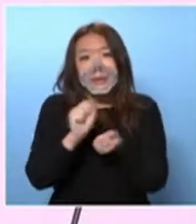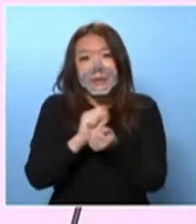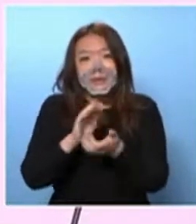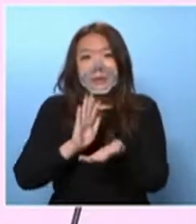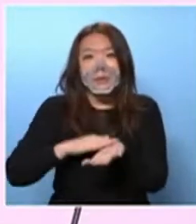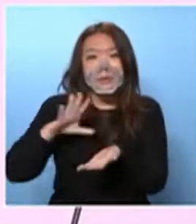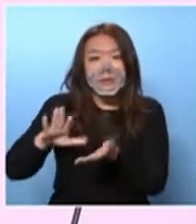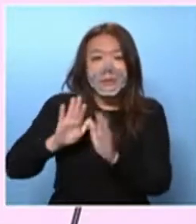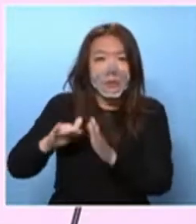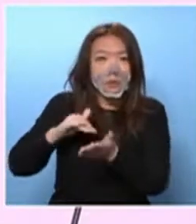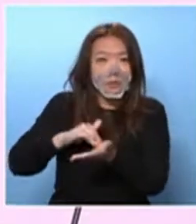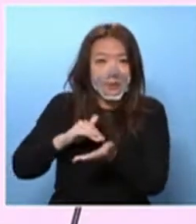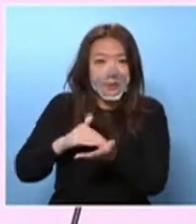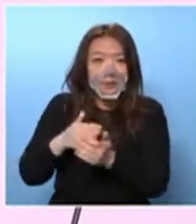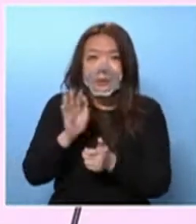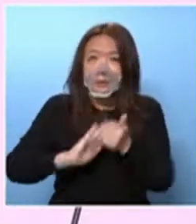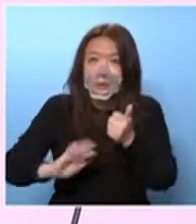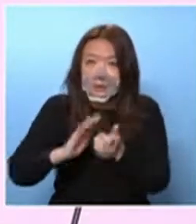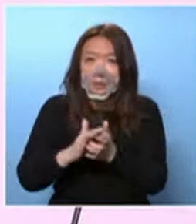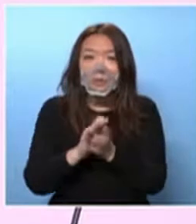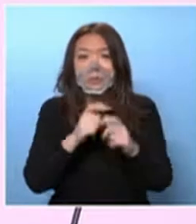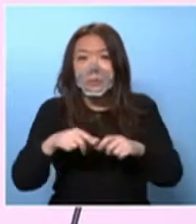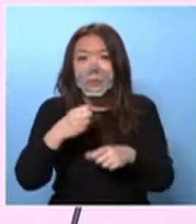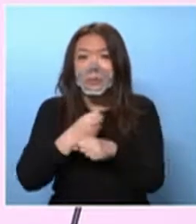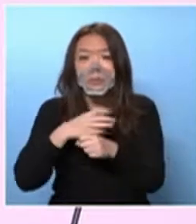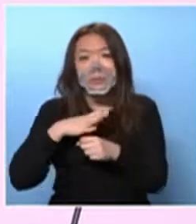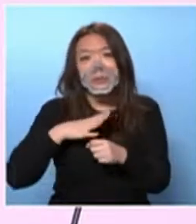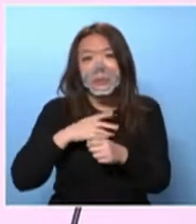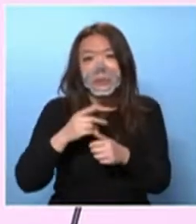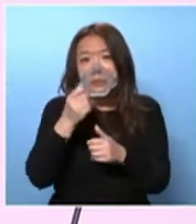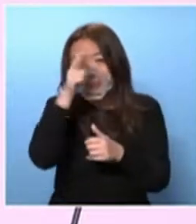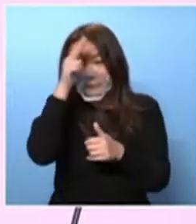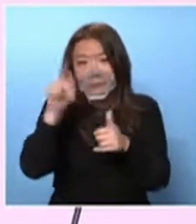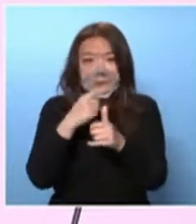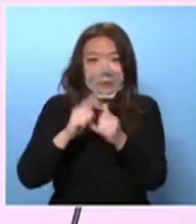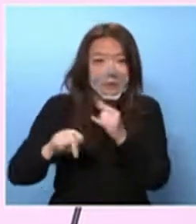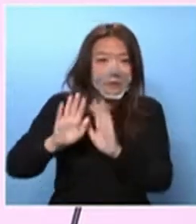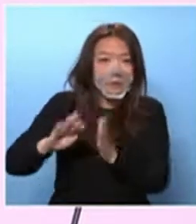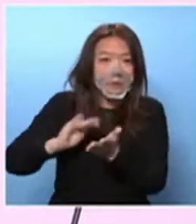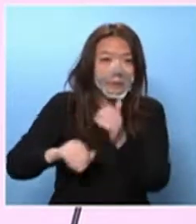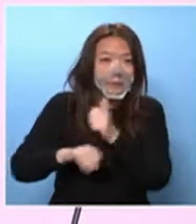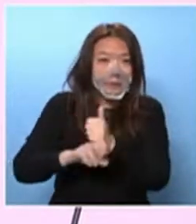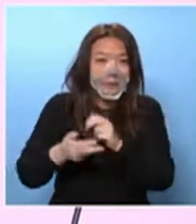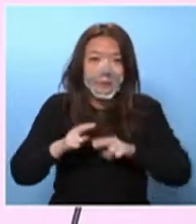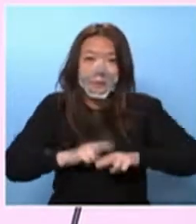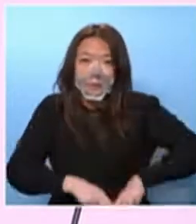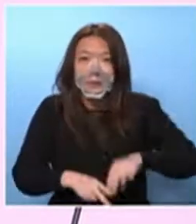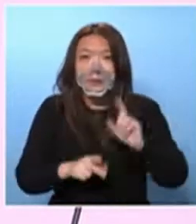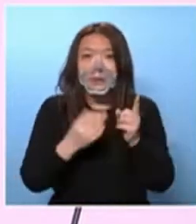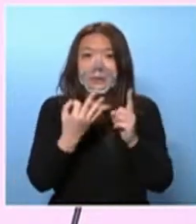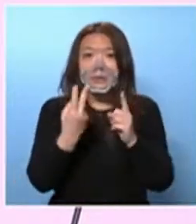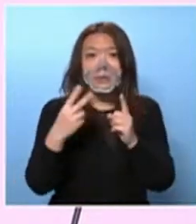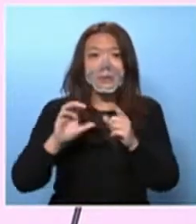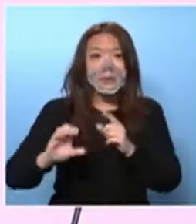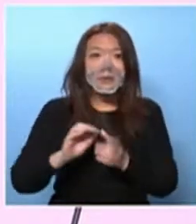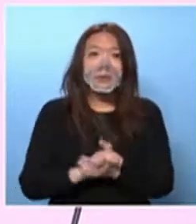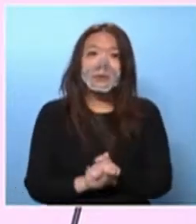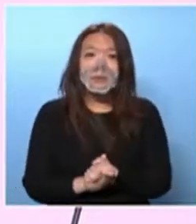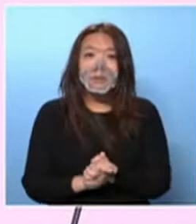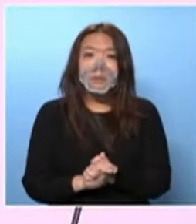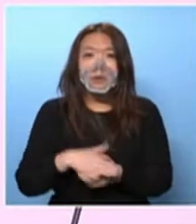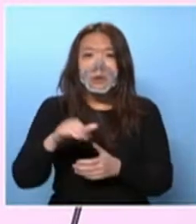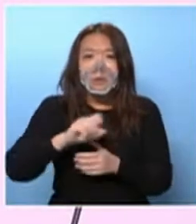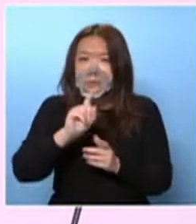Job creation. To ease the unemployment situation due to the the epidemic and the anti-epidemic measures, the government has